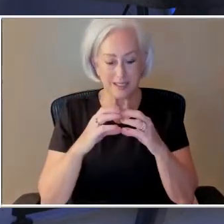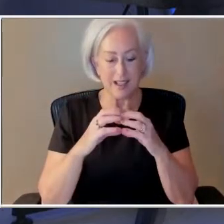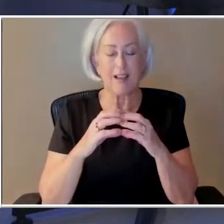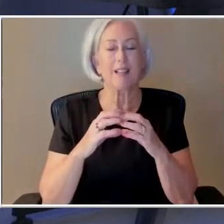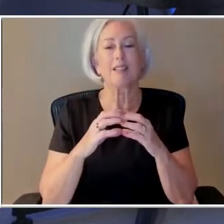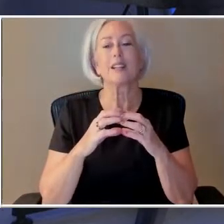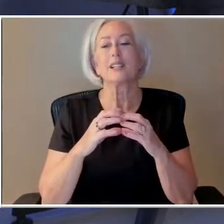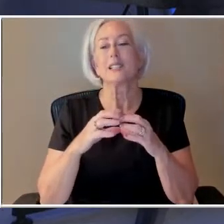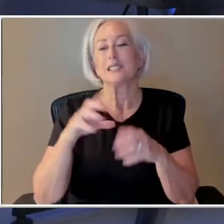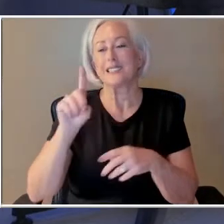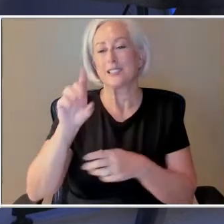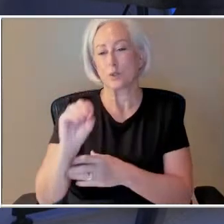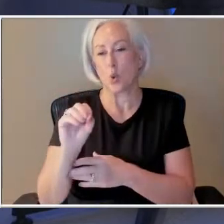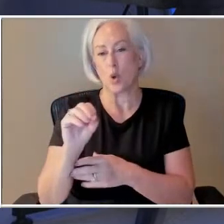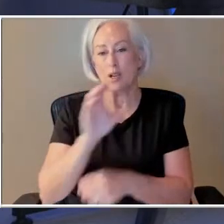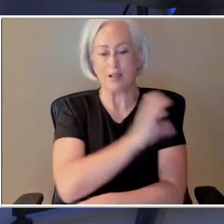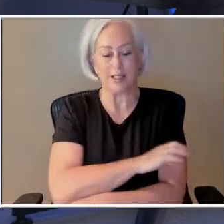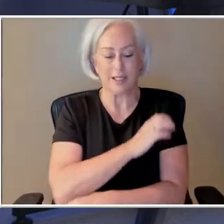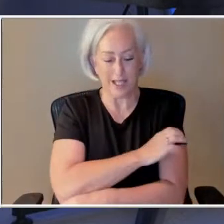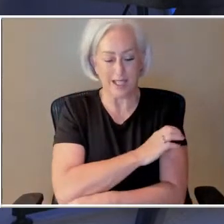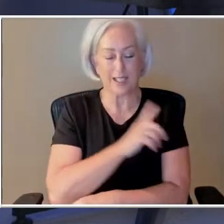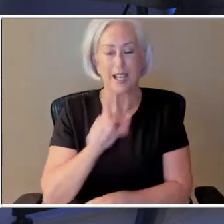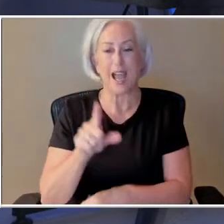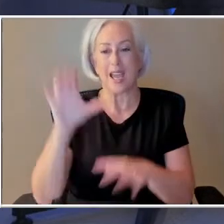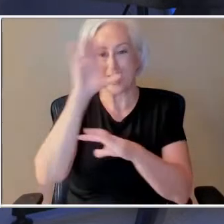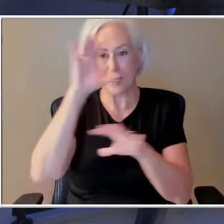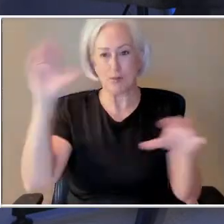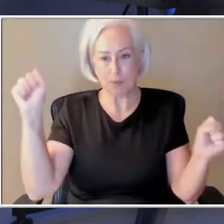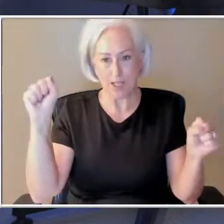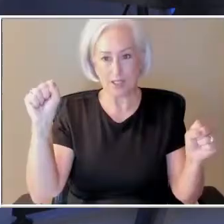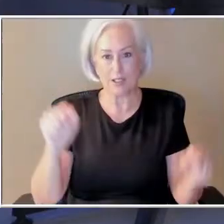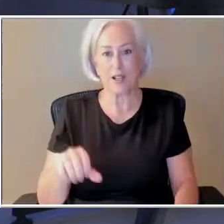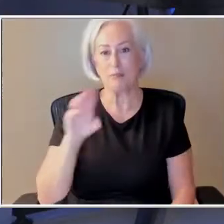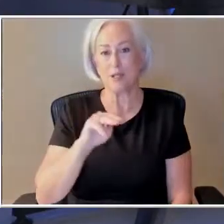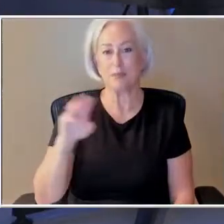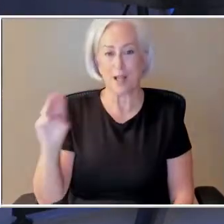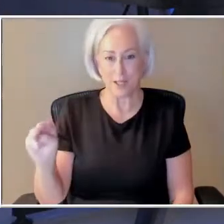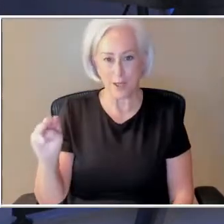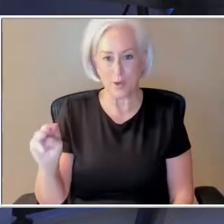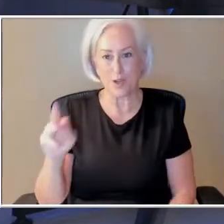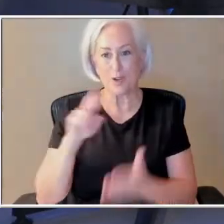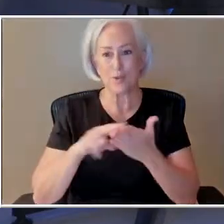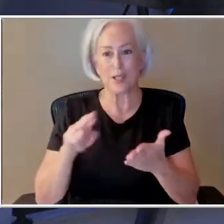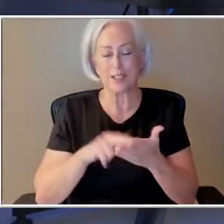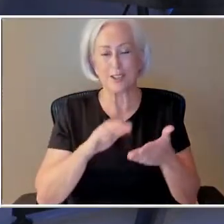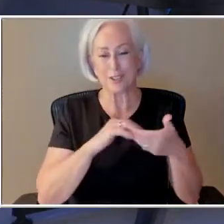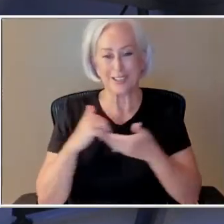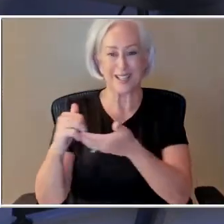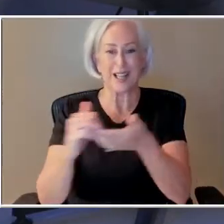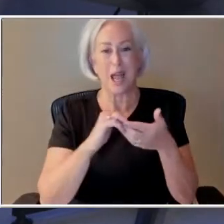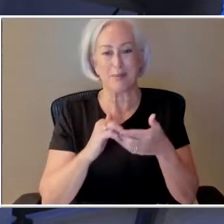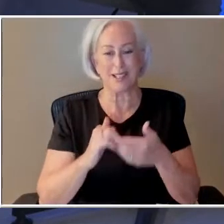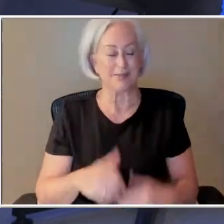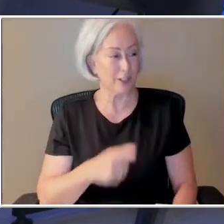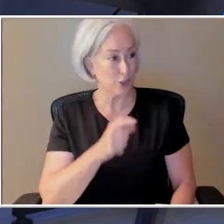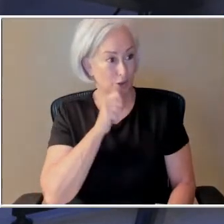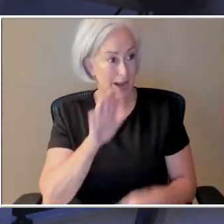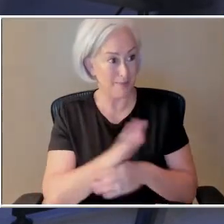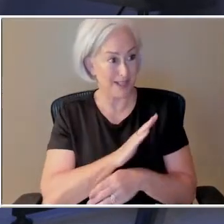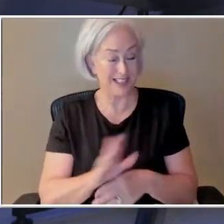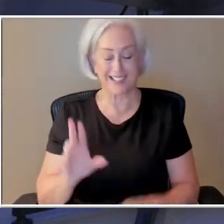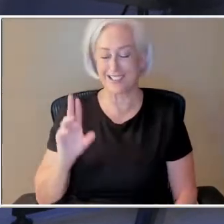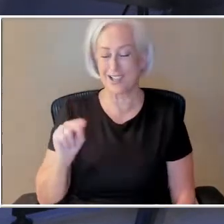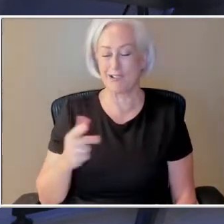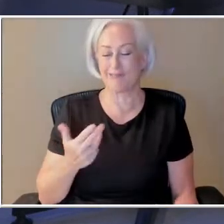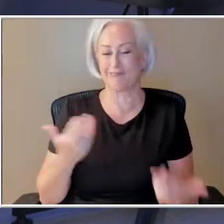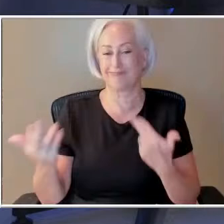Innovations Research Collaborative. So you're not busy at all. You've got a lot of free time on your hands. Dr. Abdallah, let's get right into it